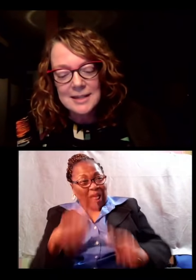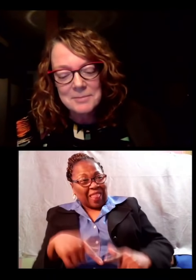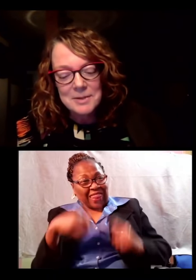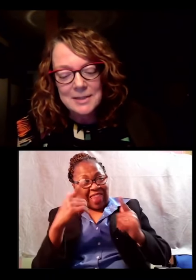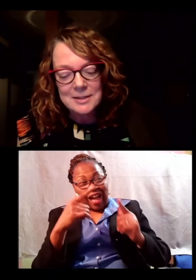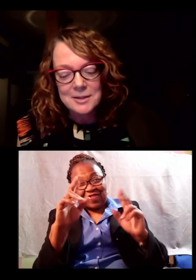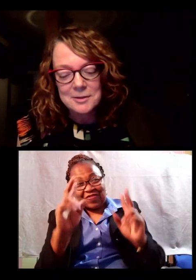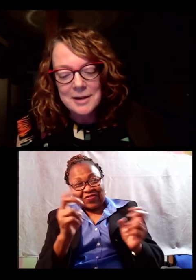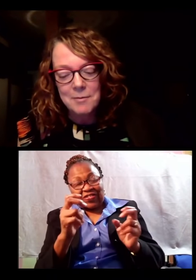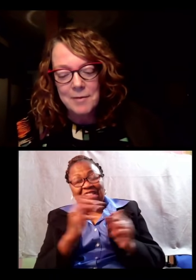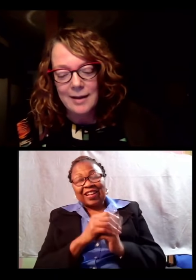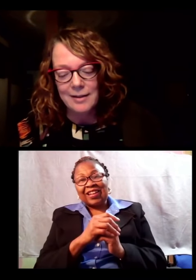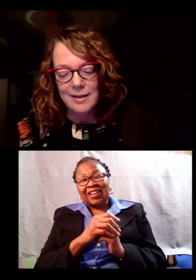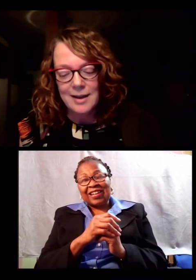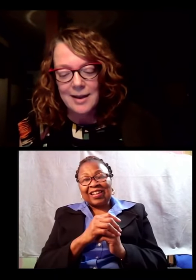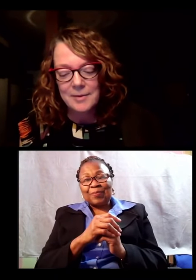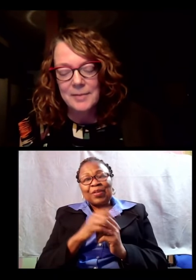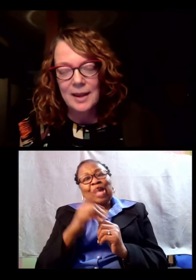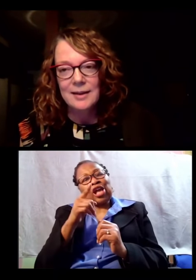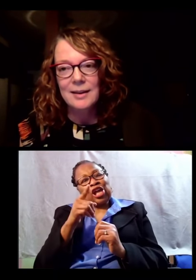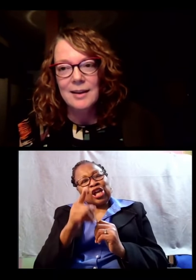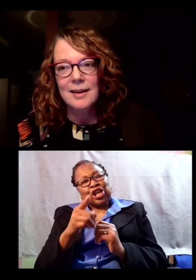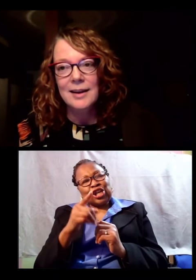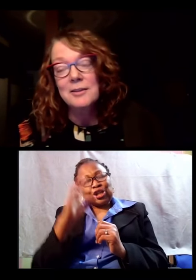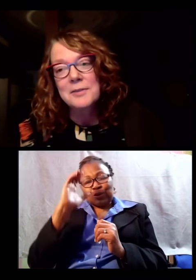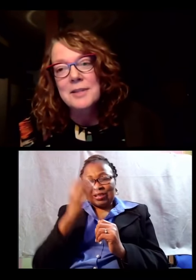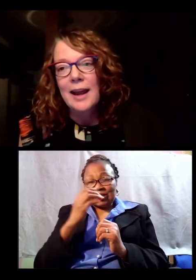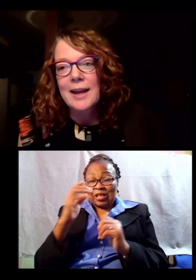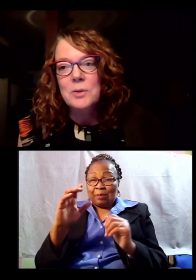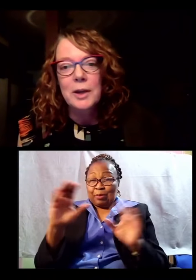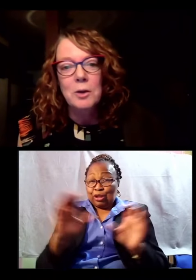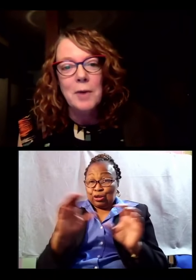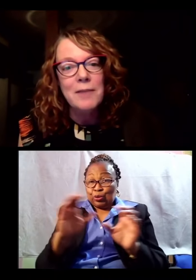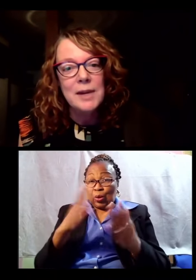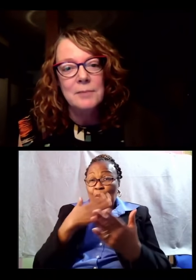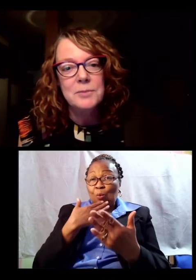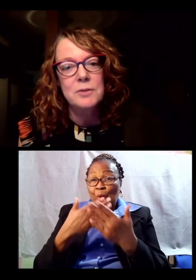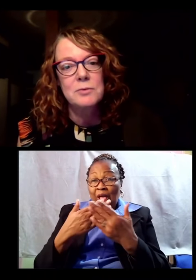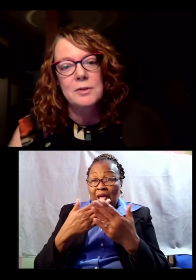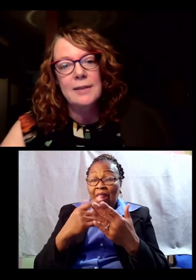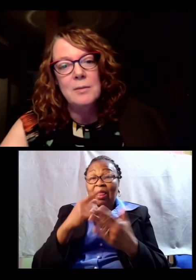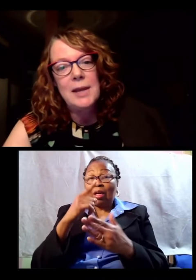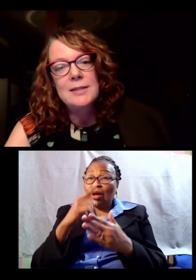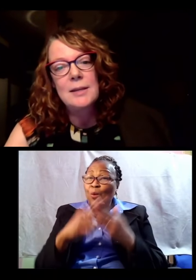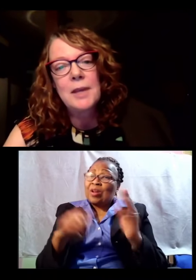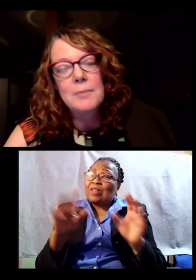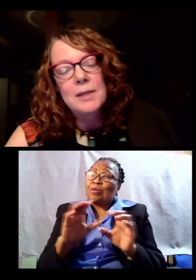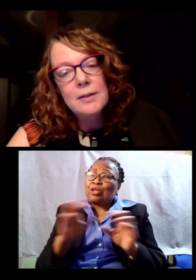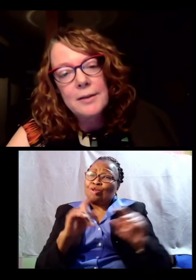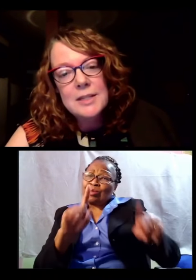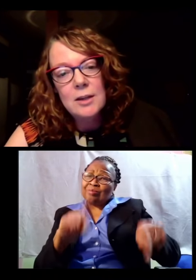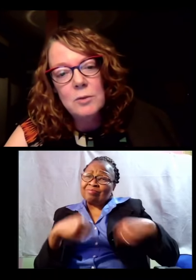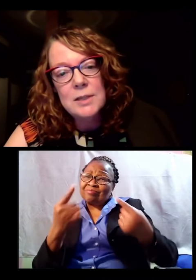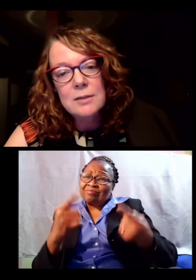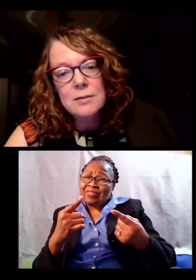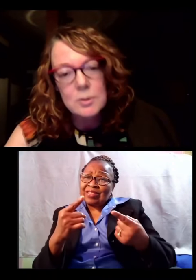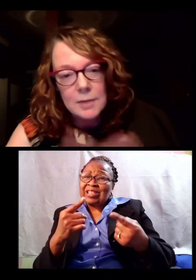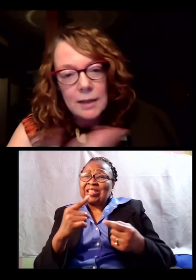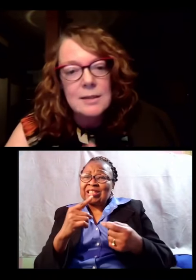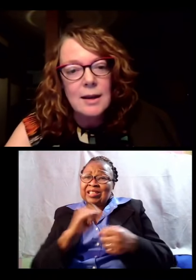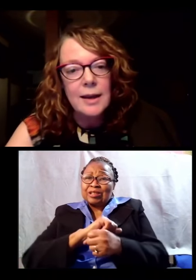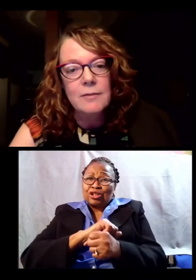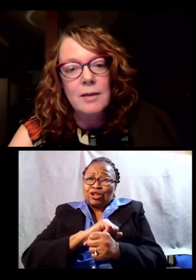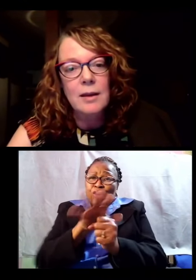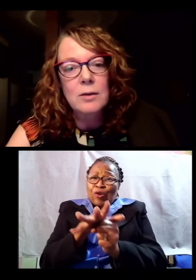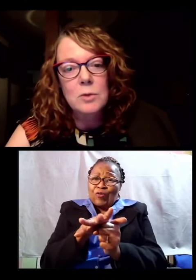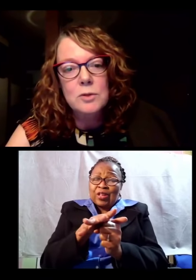You seem to be doing well. And, you know, I was going to ask what you have been up to during the pandemic. I mean, obviously, you've been doing